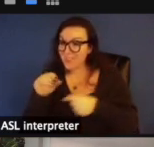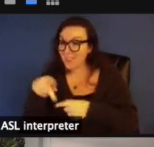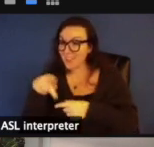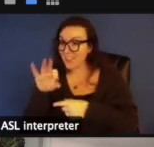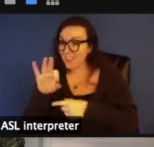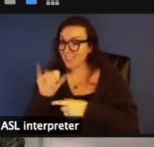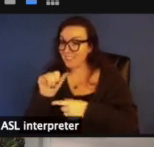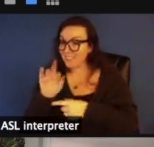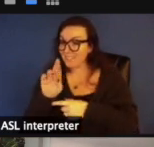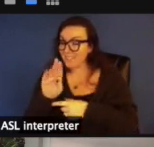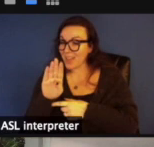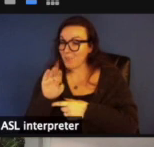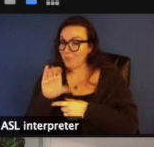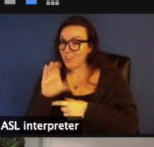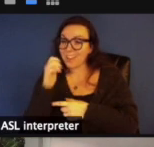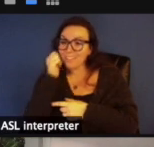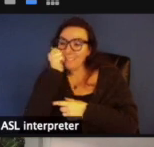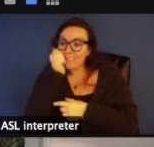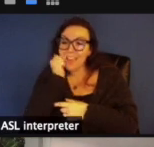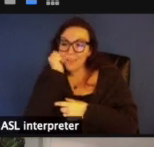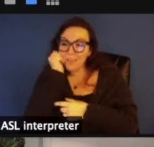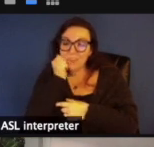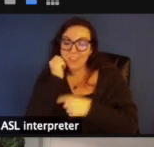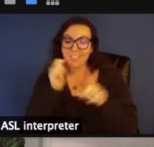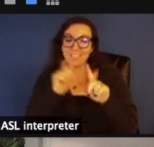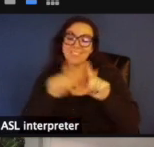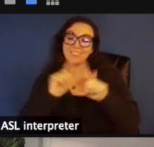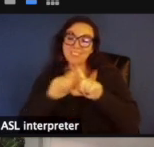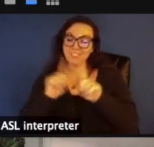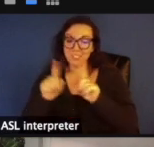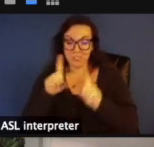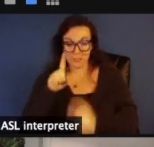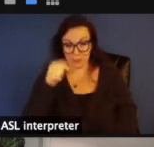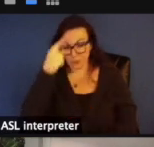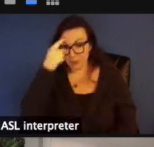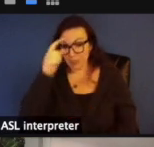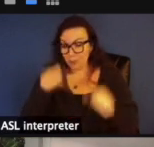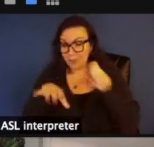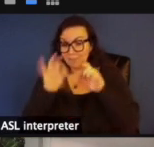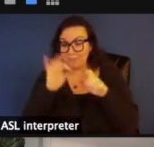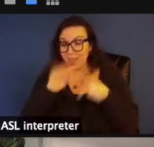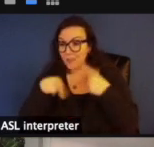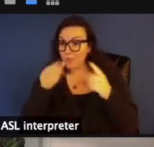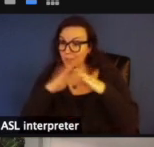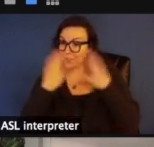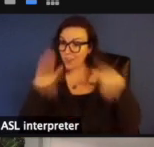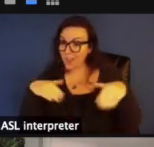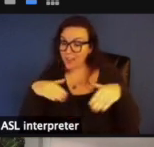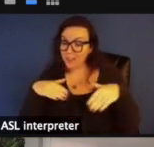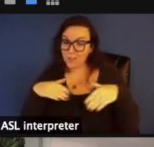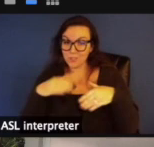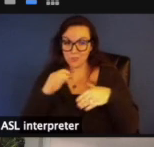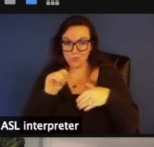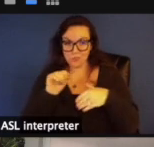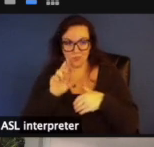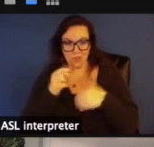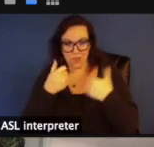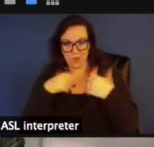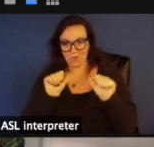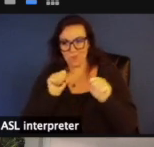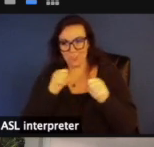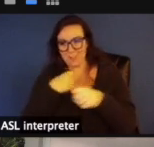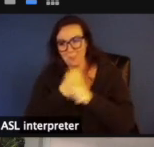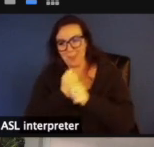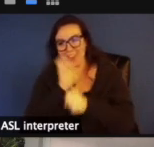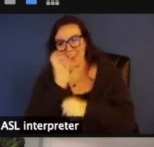things. And do you think that you could find things around your house to try and kind of recreate your own sculpture in